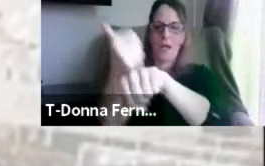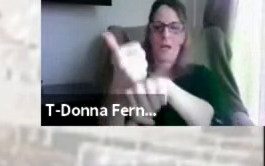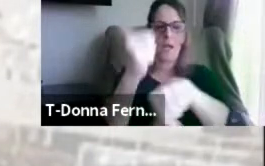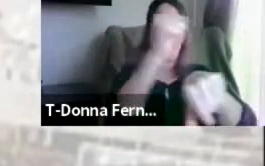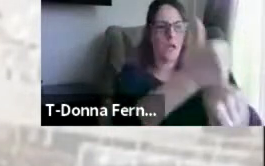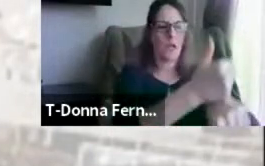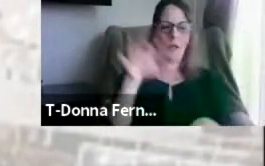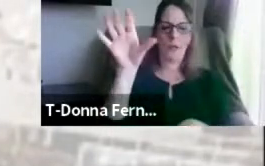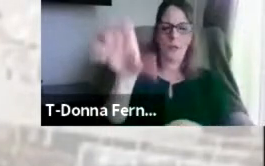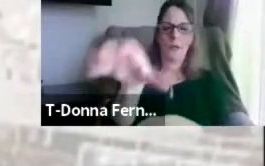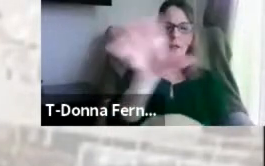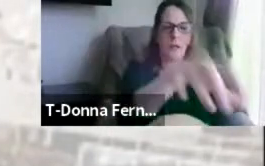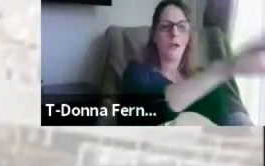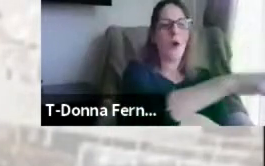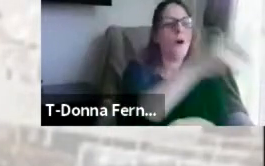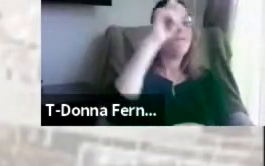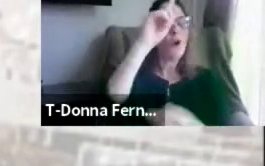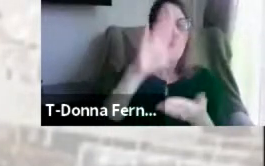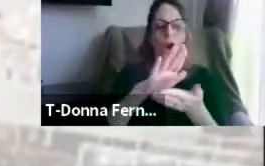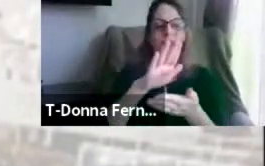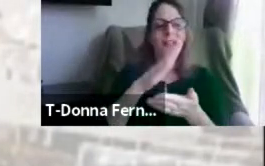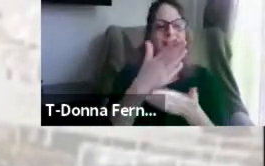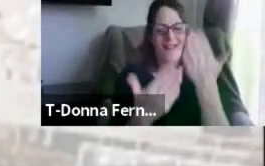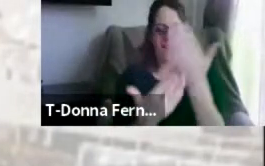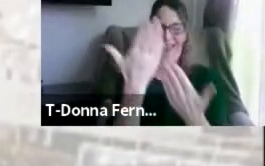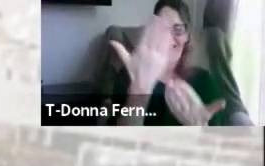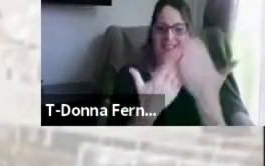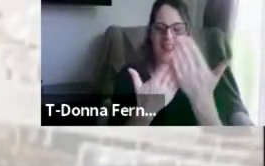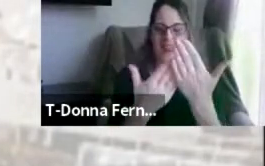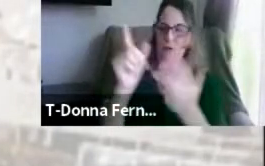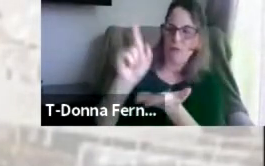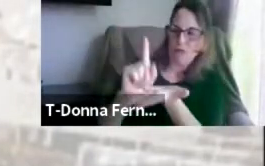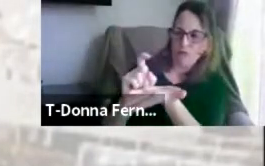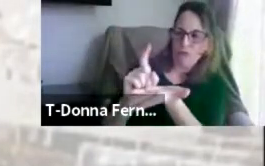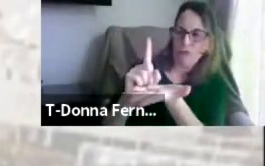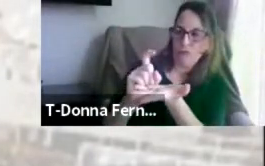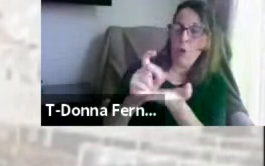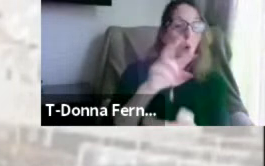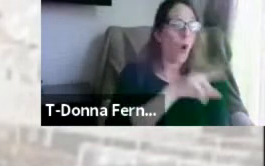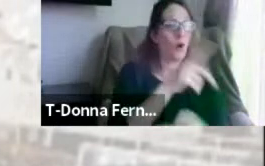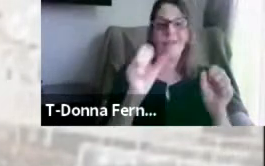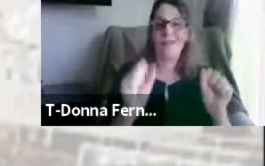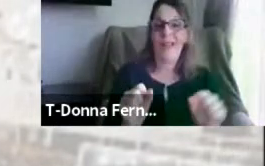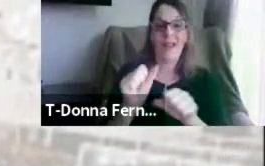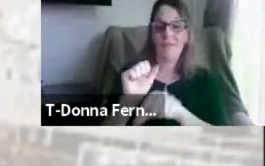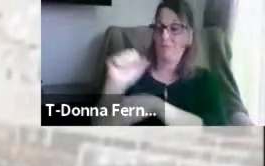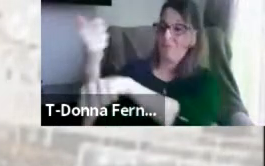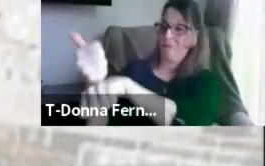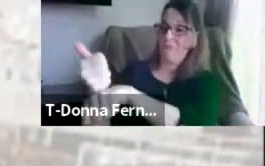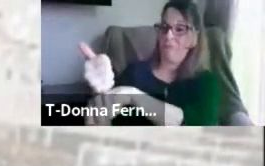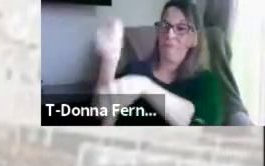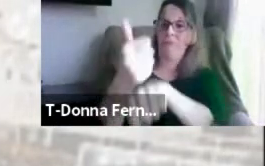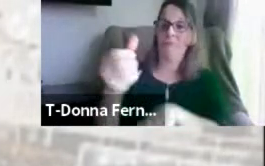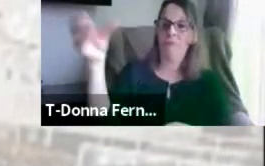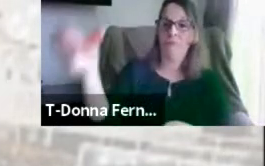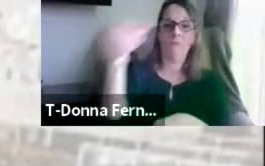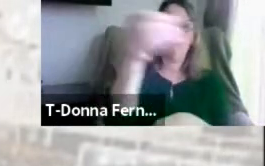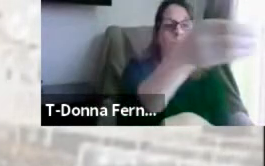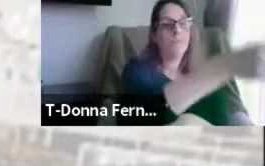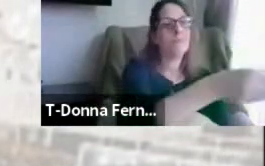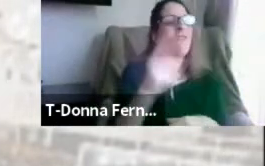can't construct a hand sanitizer station, maybe just put out pumps of hand sanitizer throughout the store or the